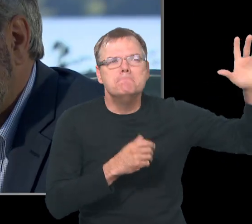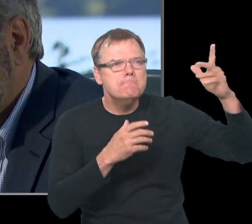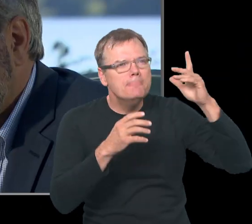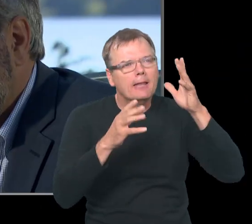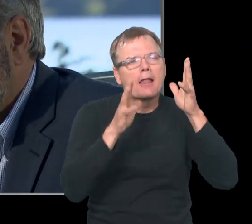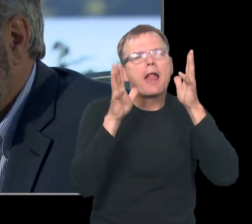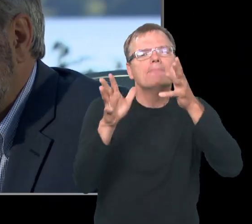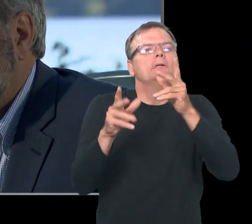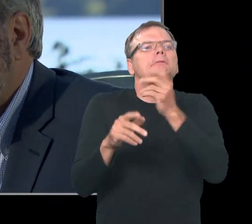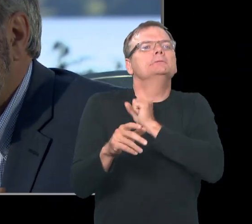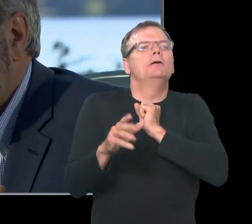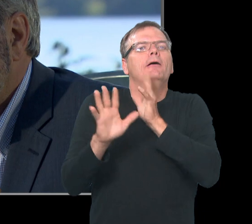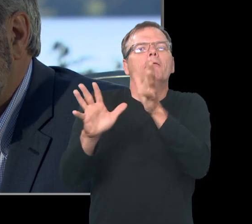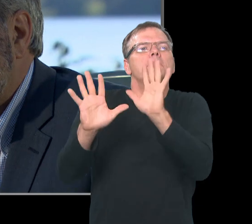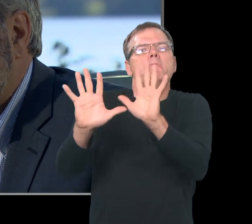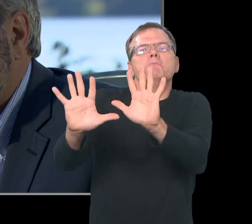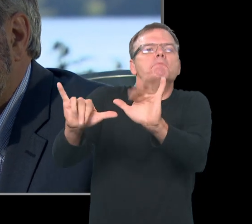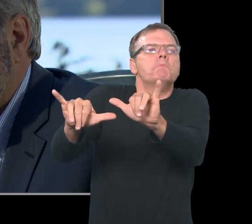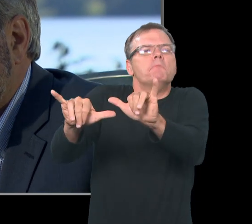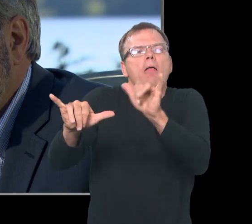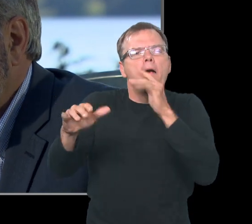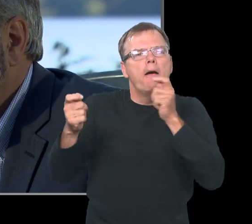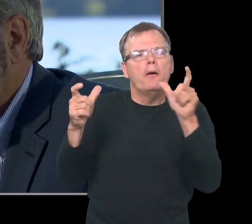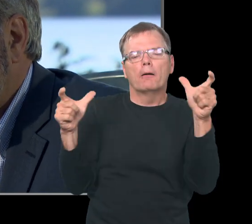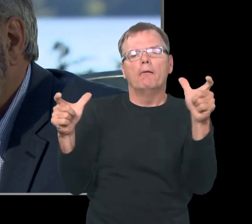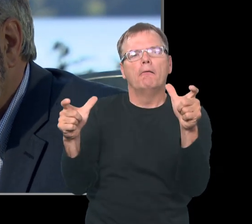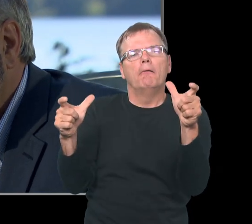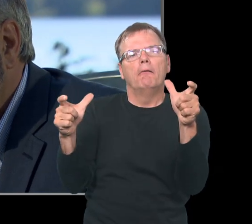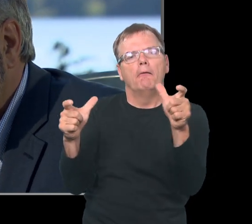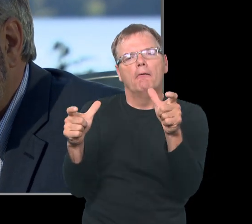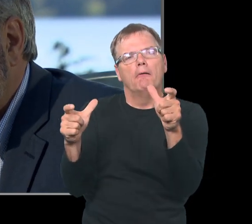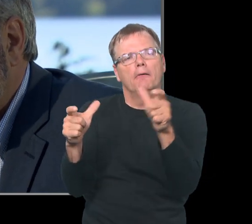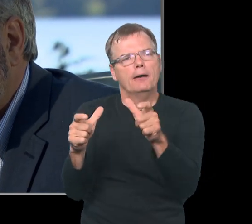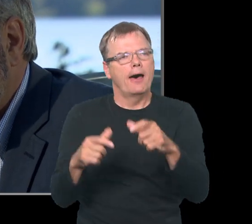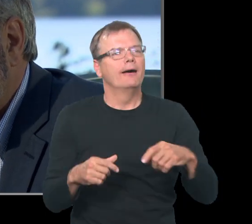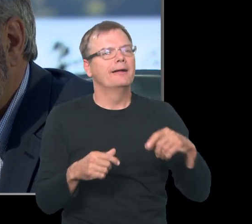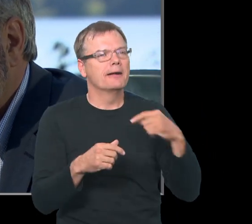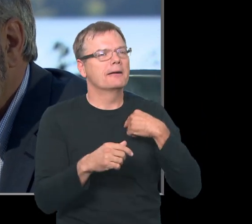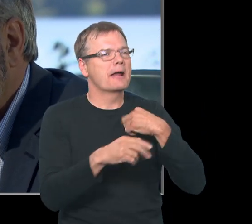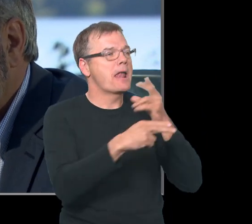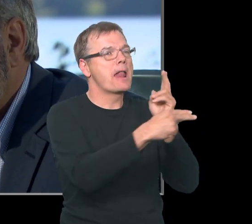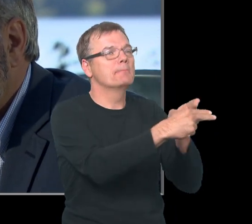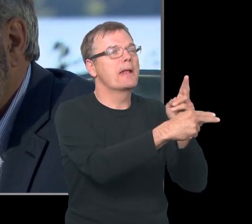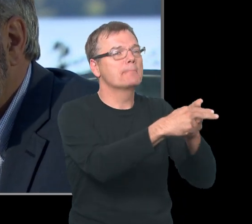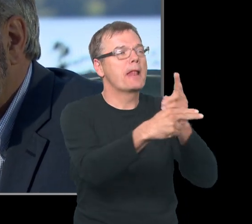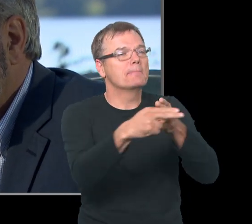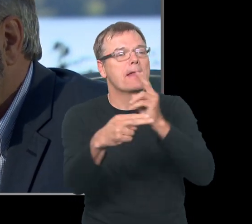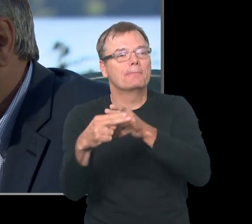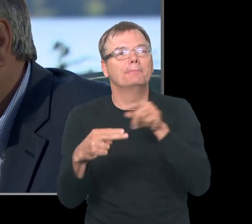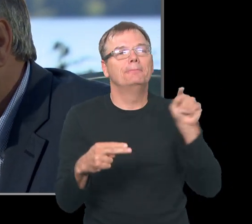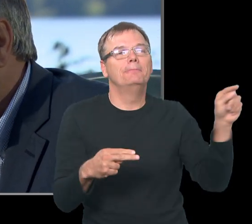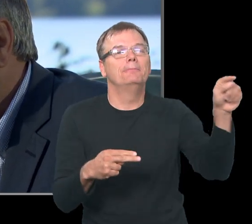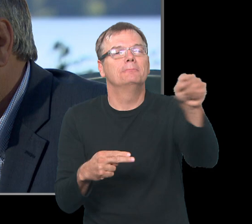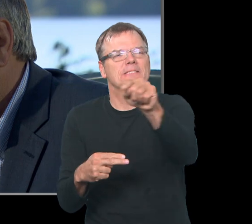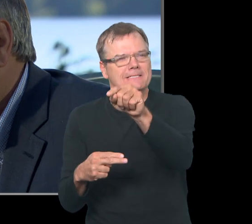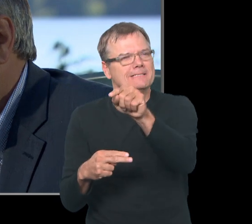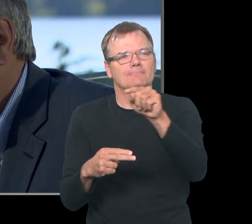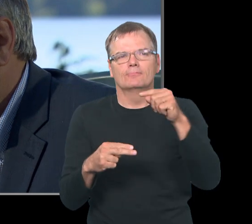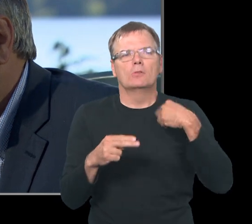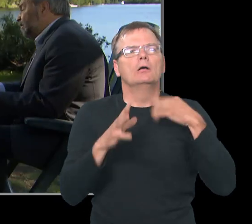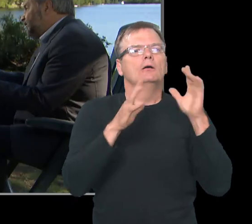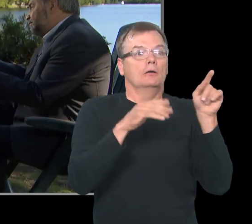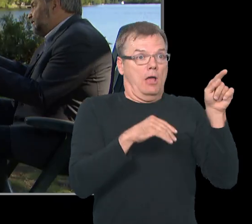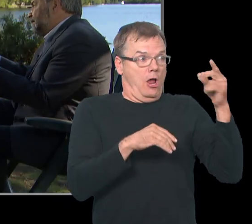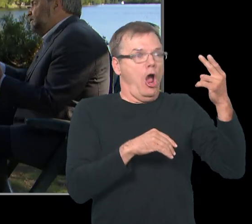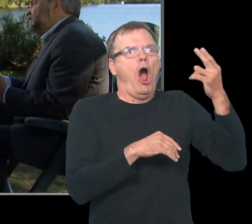name senators. We can't go against that fundamental belief. Mr. Harper talked a good game about getting rid of the Senate, but he threw in the towel. He gave